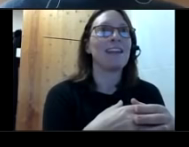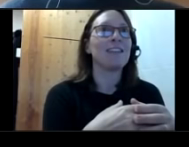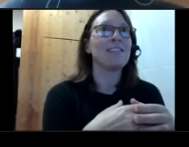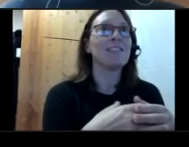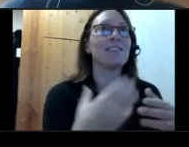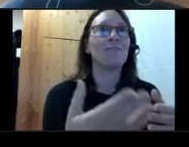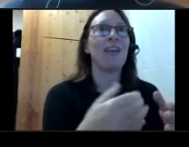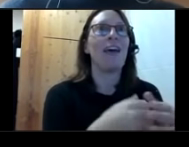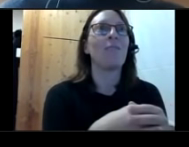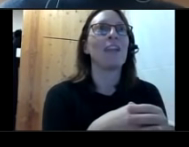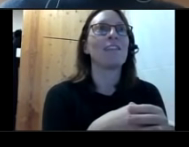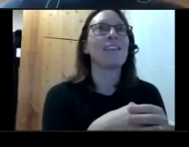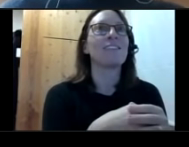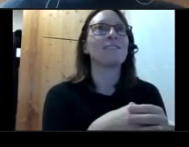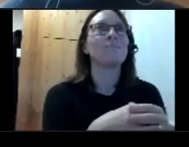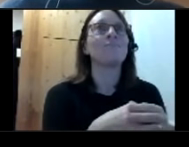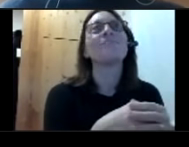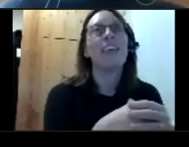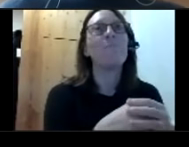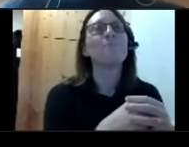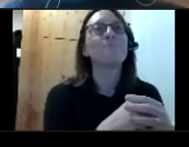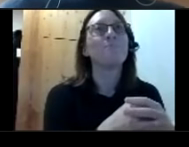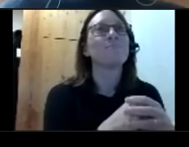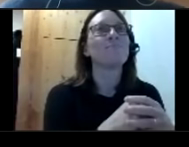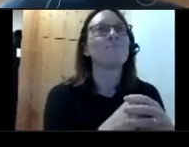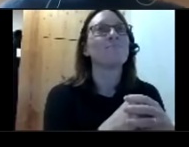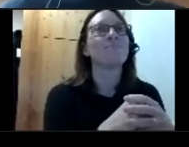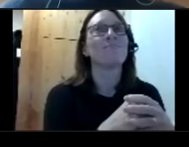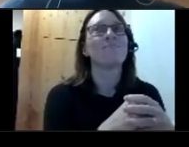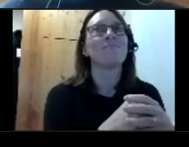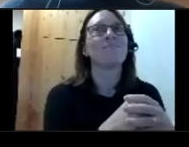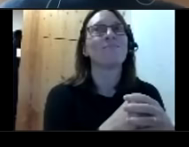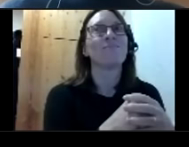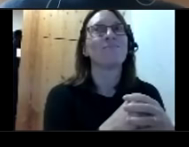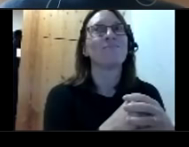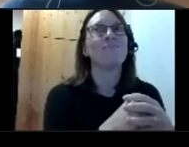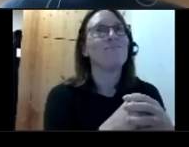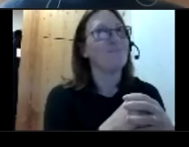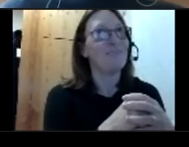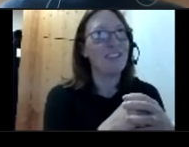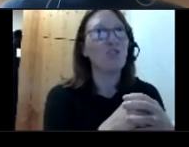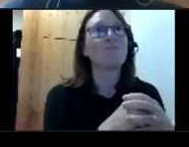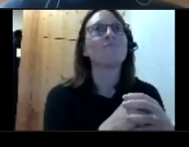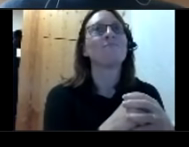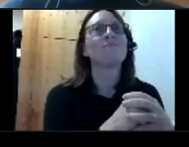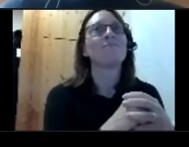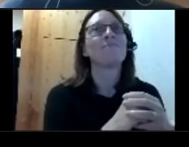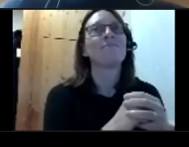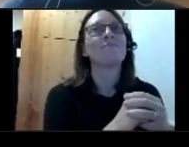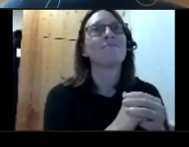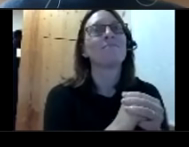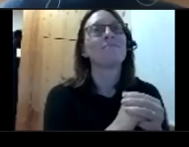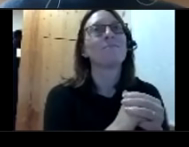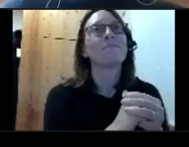accessibility standards? Can I just ask a question, Abby? There's just something coming, because I know we're going to come on to this potentially later, but just this thing